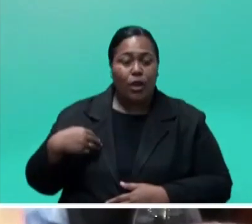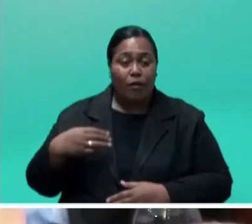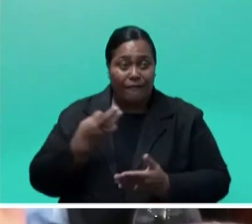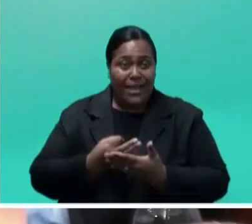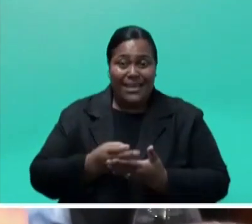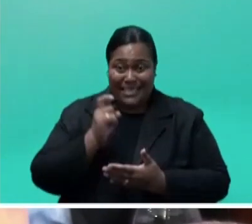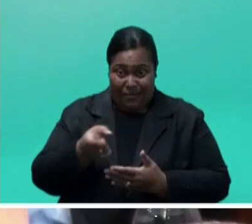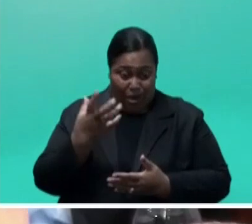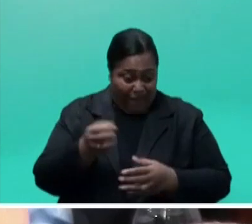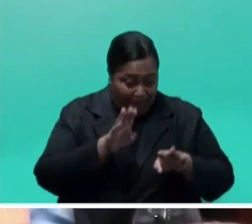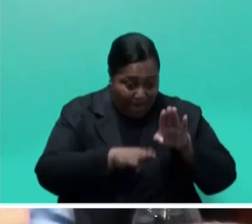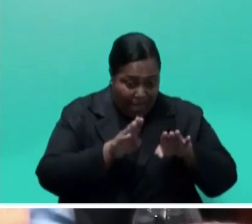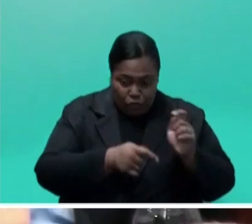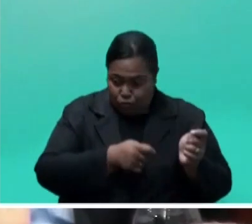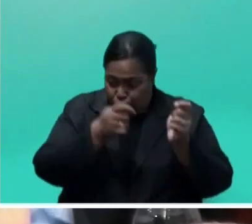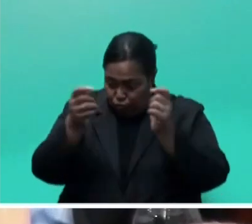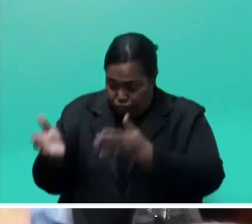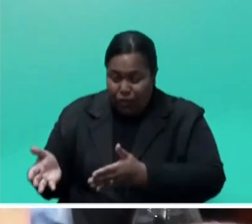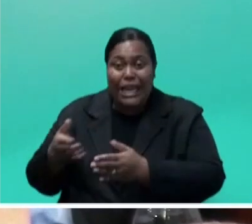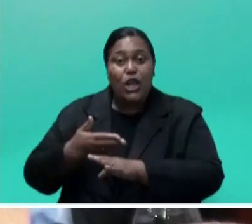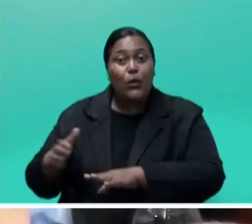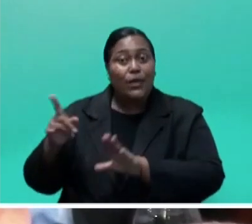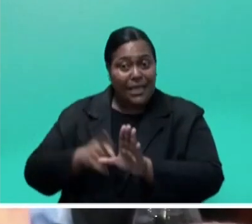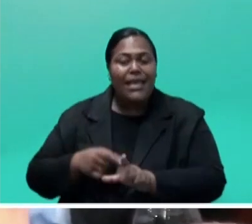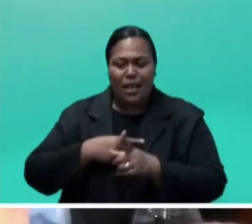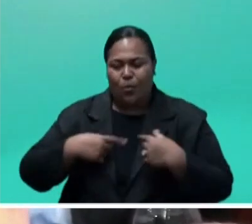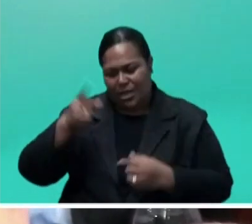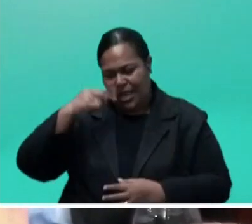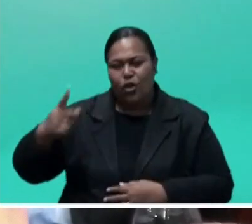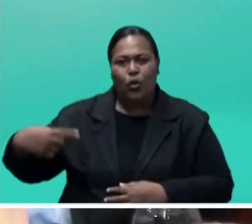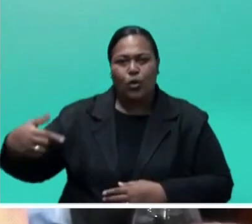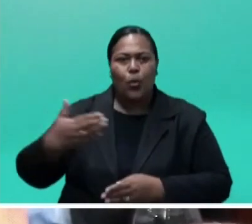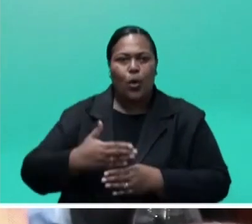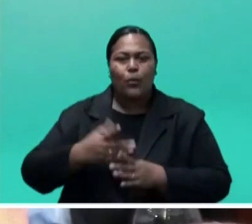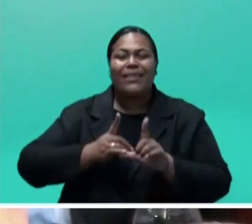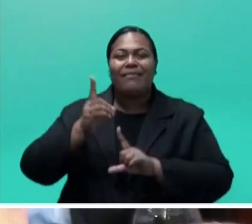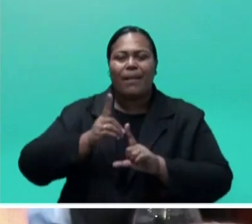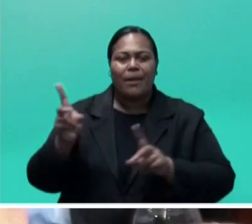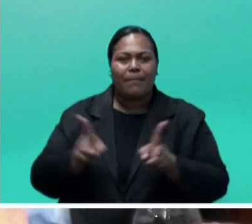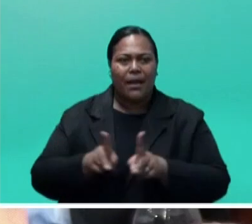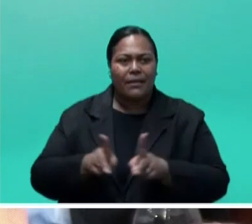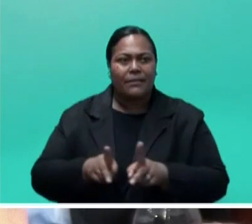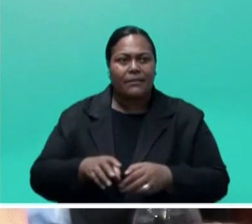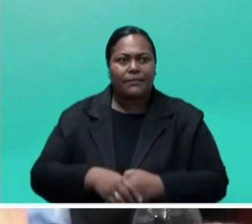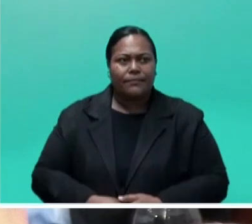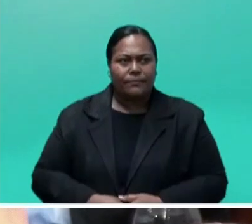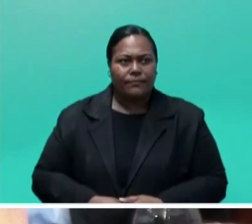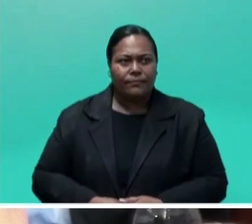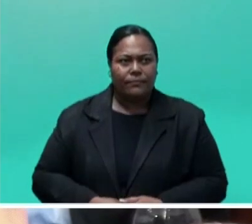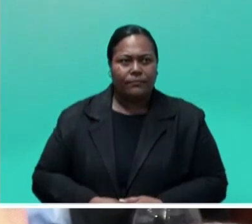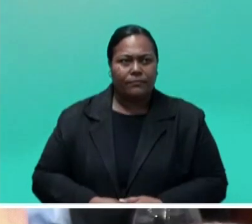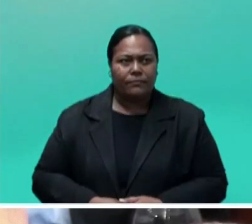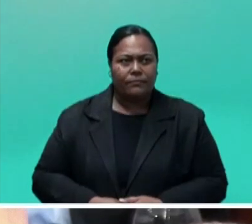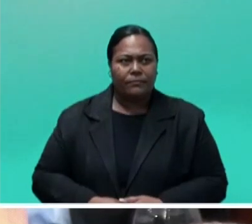have to transfer it into the new year so that we can continue to work with our development partners to be able